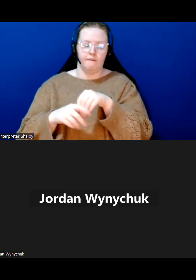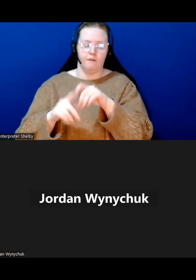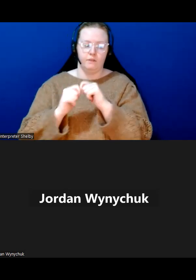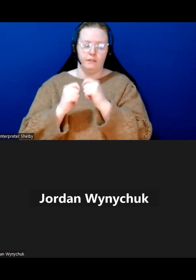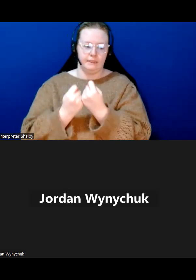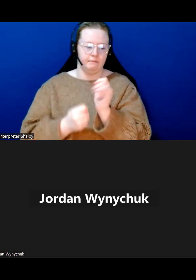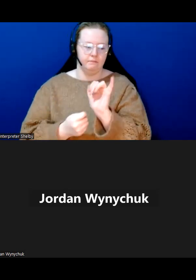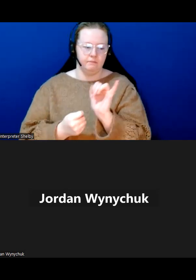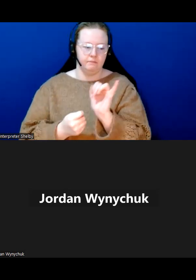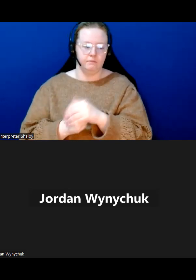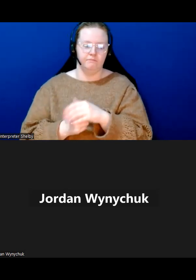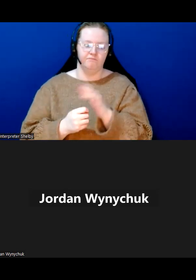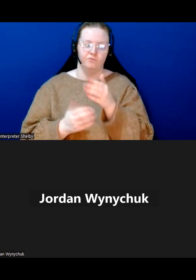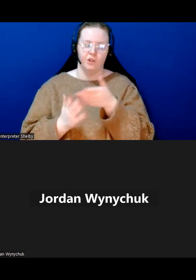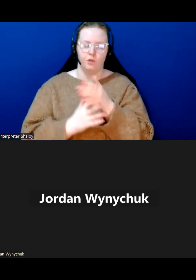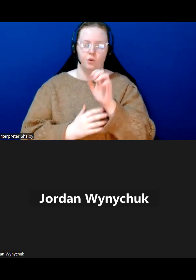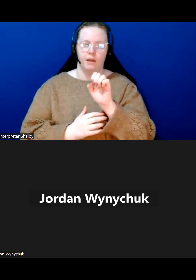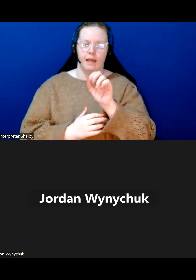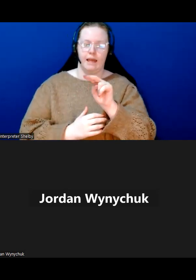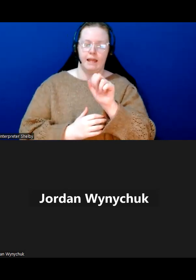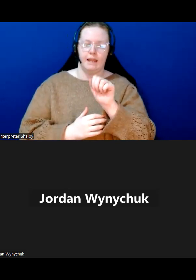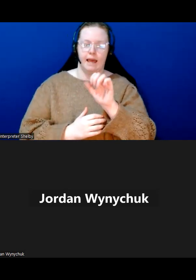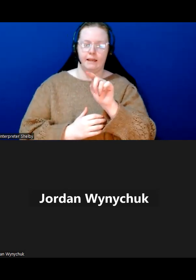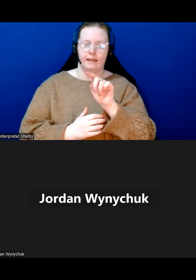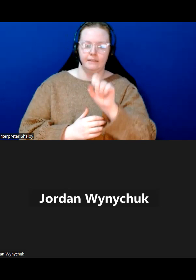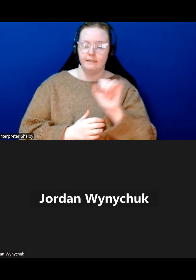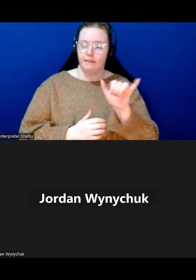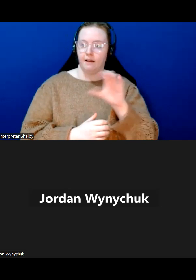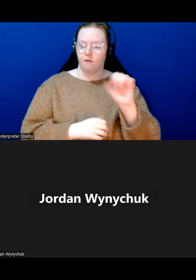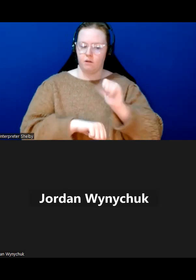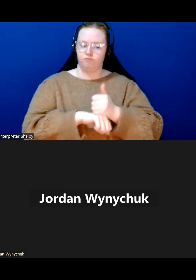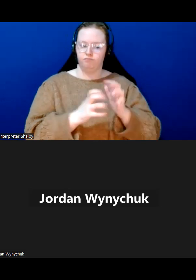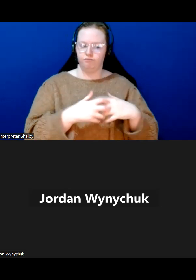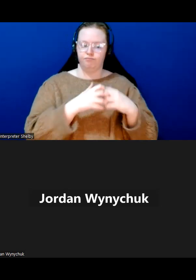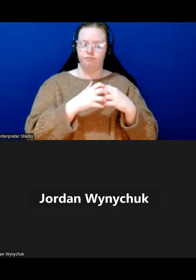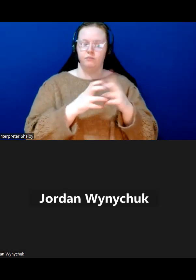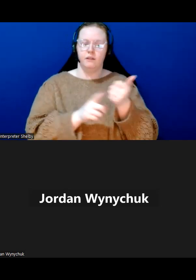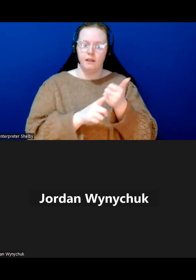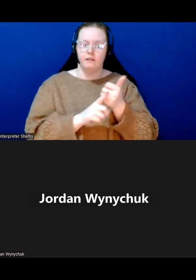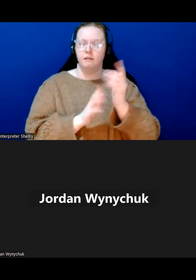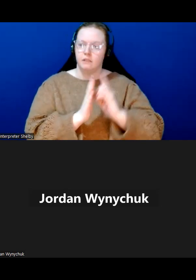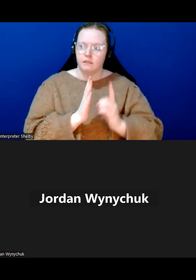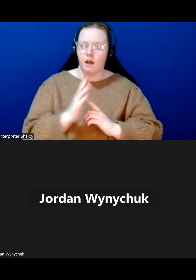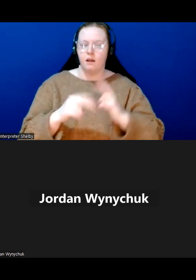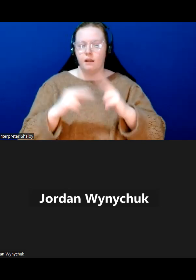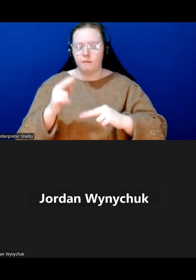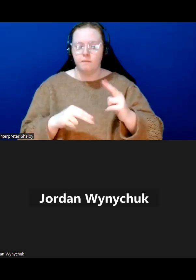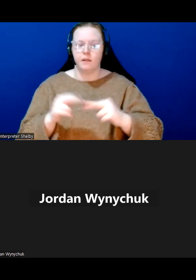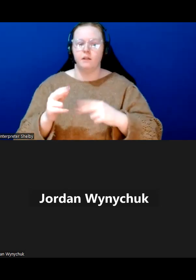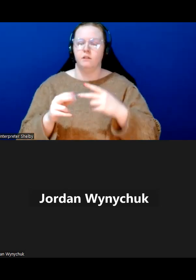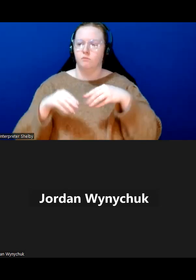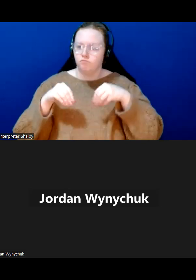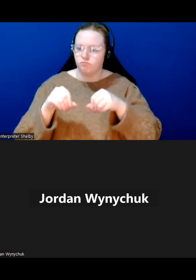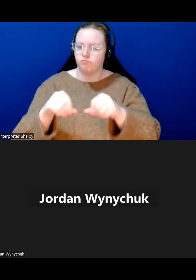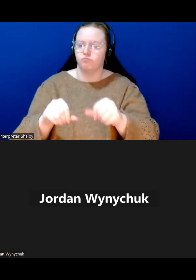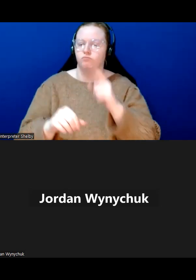founded. SucSeed designs and builds hydroponic gardens that are built by youth experiencing homelessness in partnership with Choices